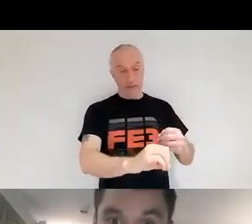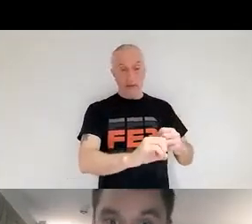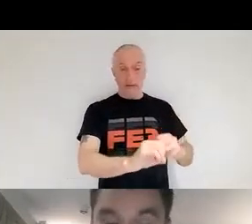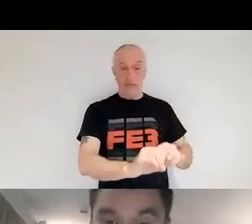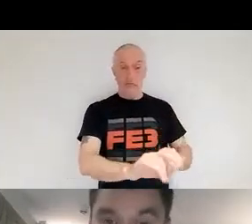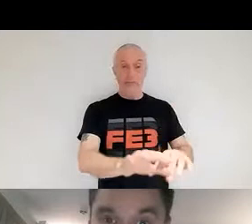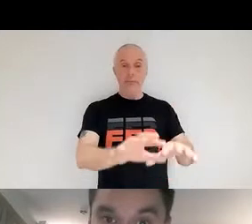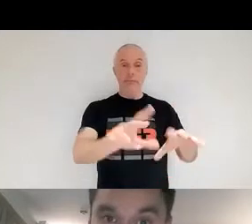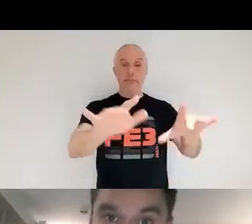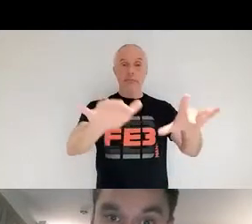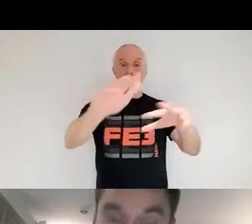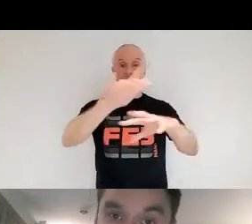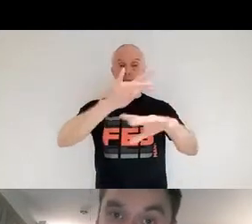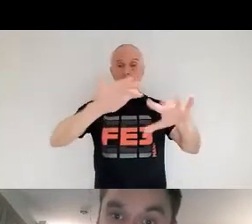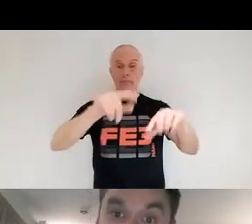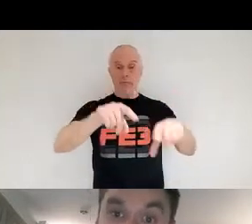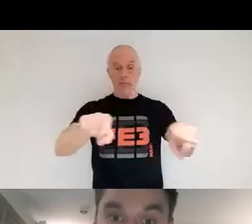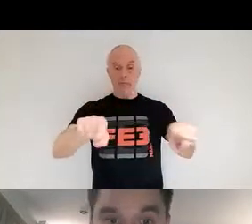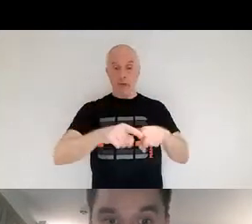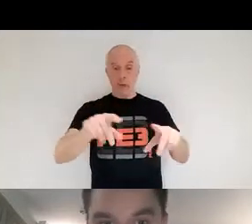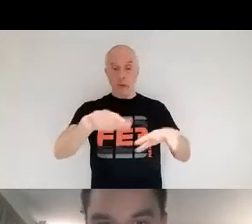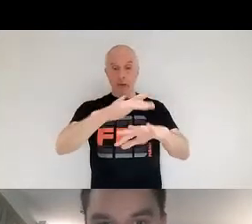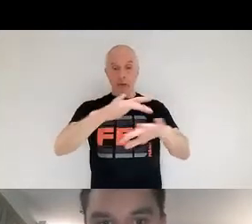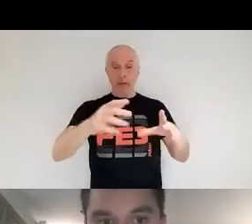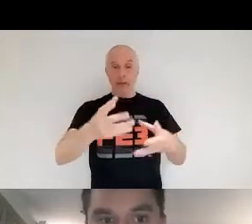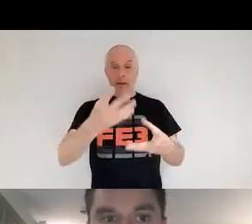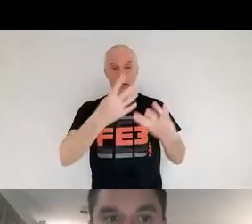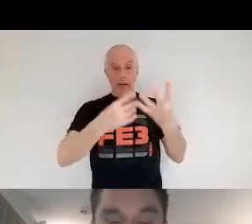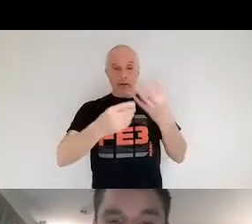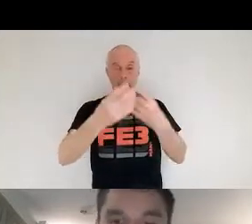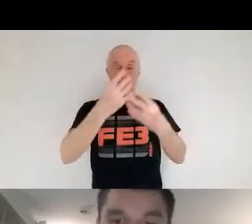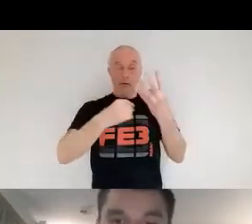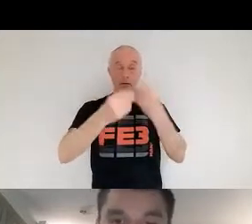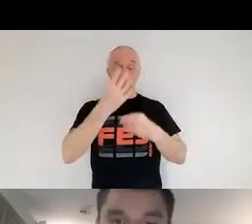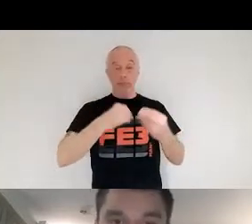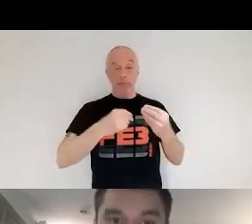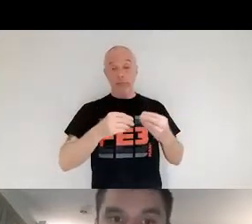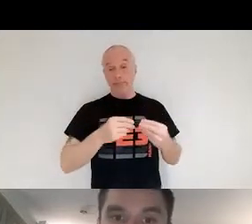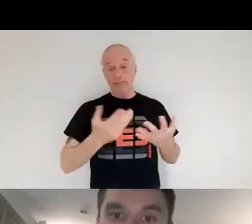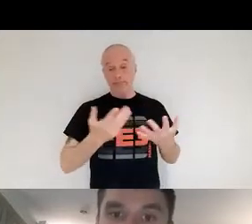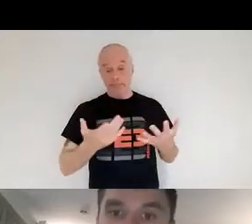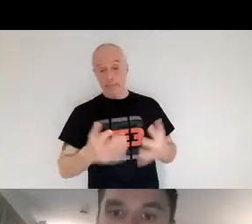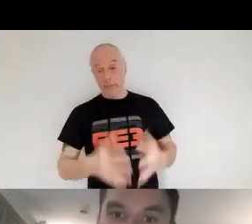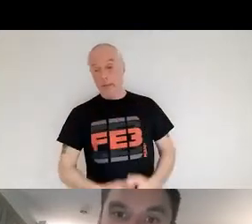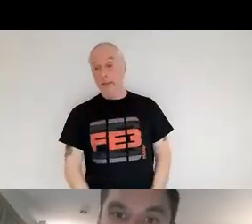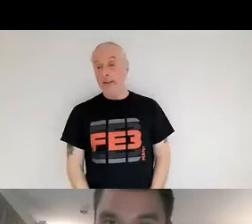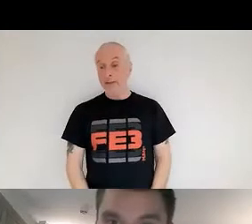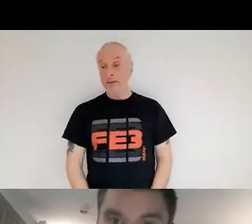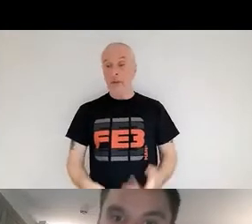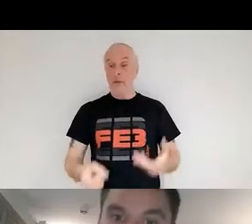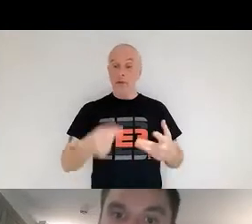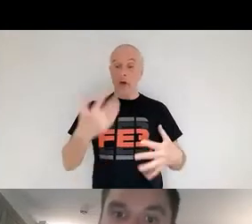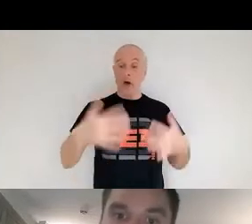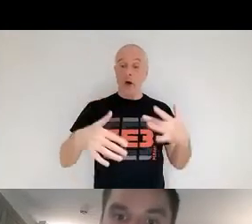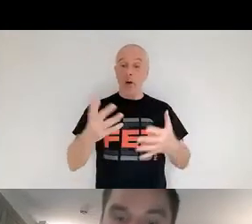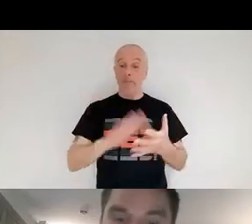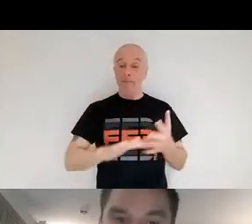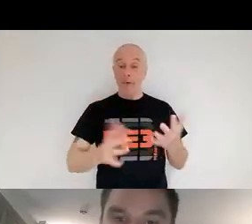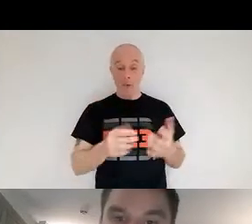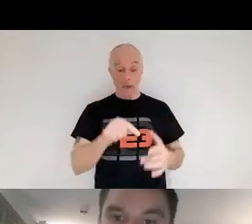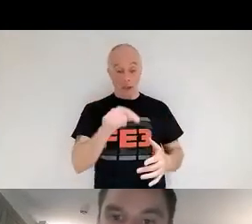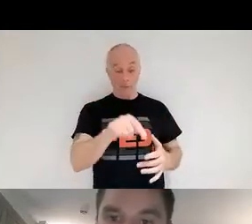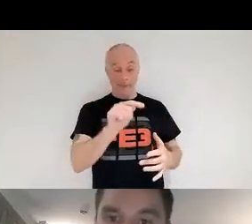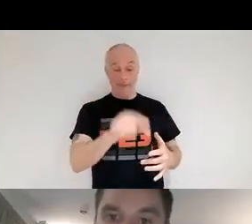toxic concentrations of CO building up. So the principal sort of cause of harm is that pathway. So we